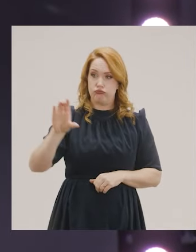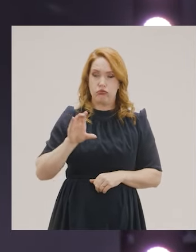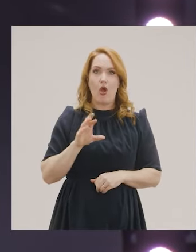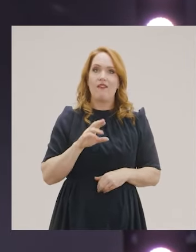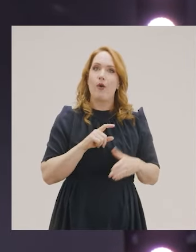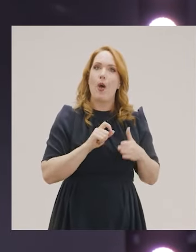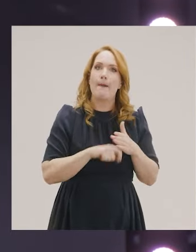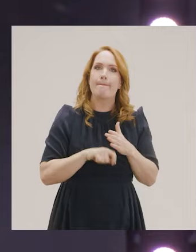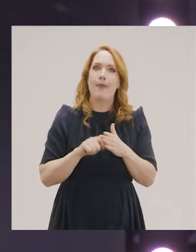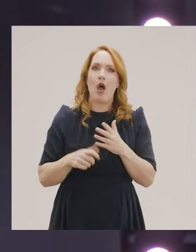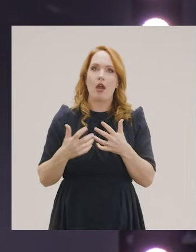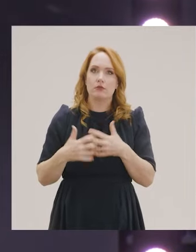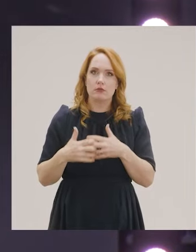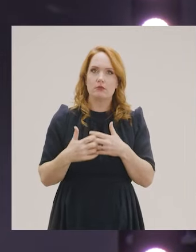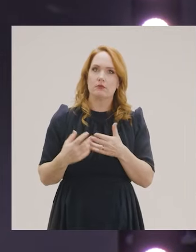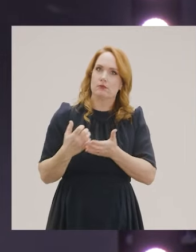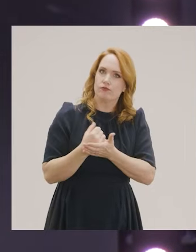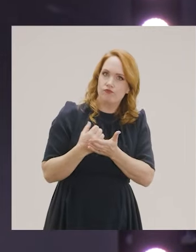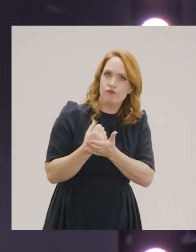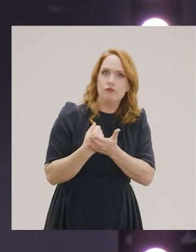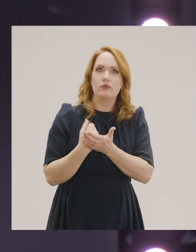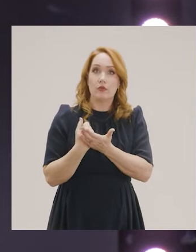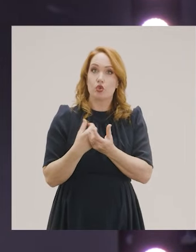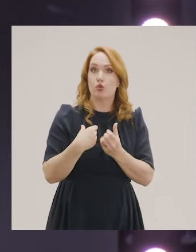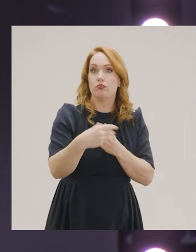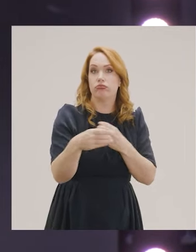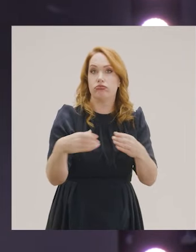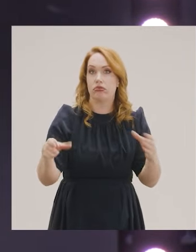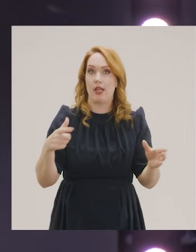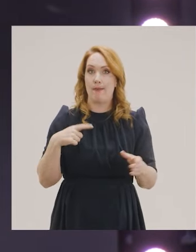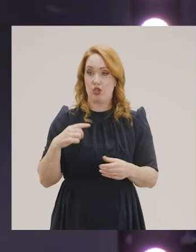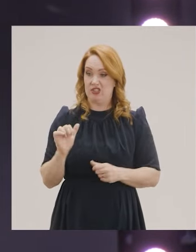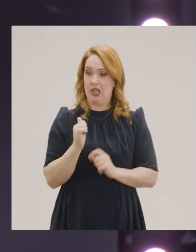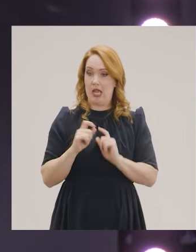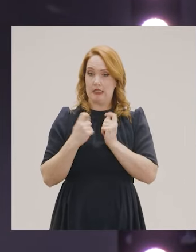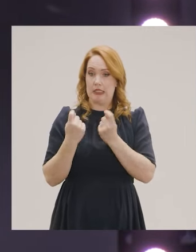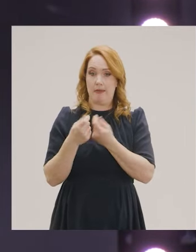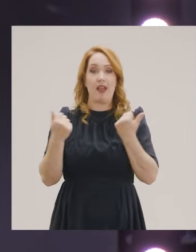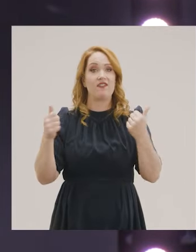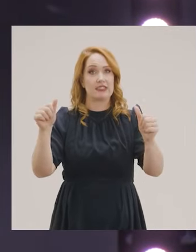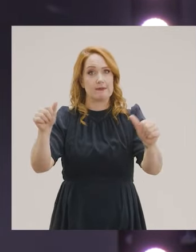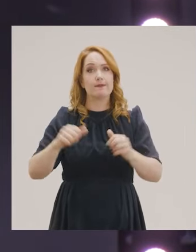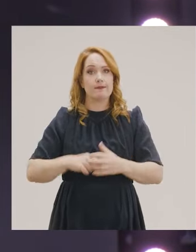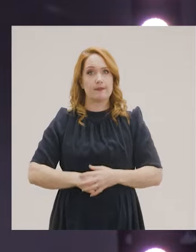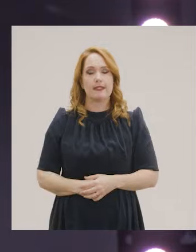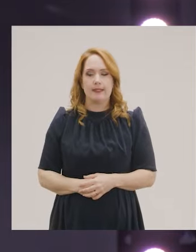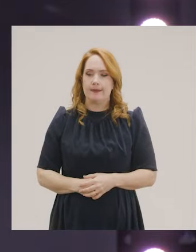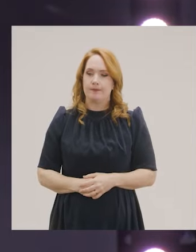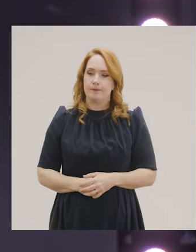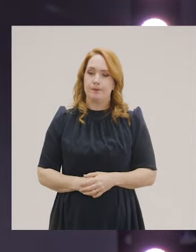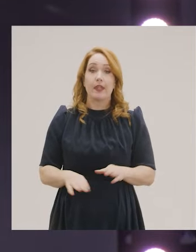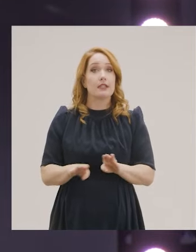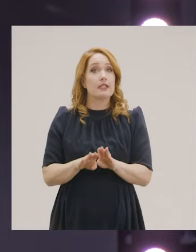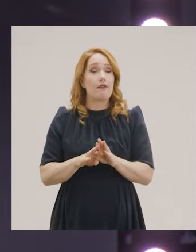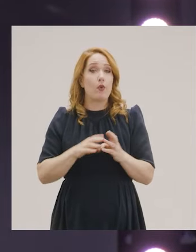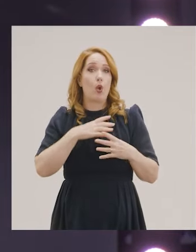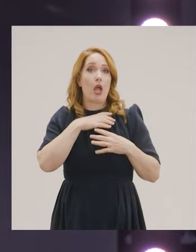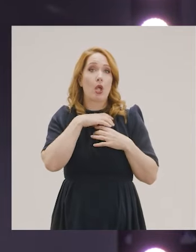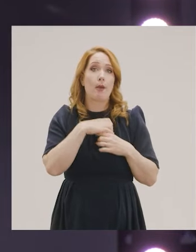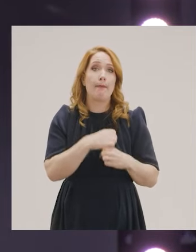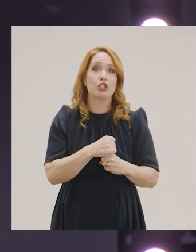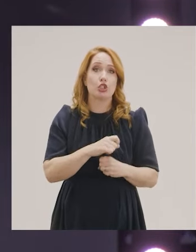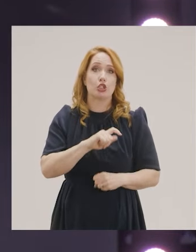us money to buy supplies, because our team was so effective in what they're doing. Actually, they've done exactly the same thing with our